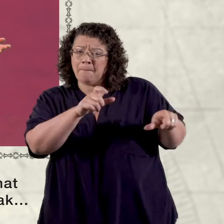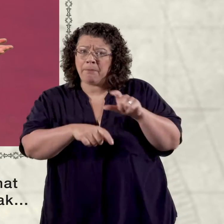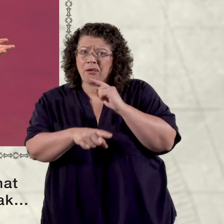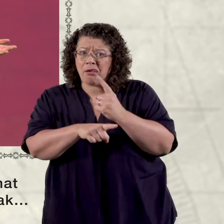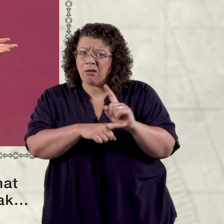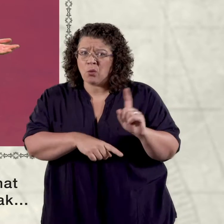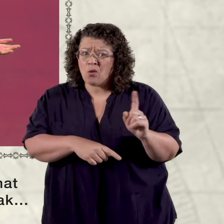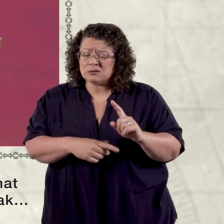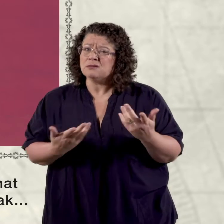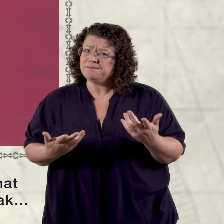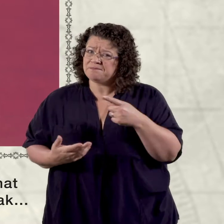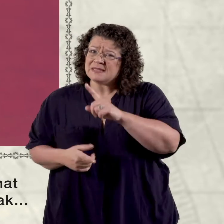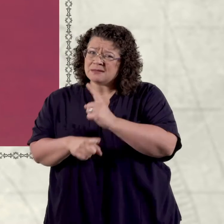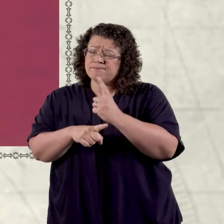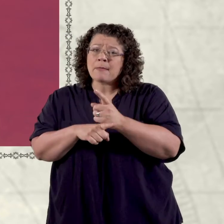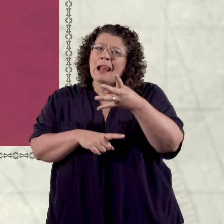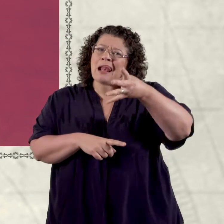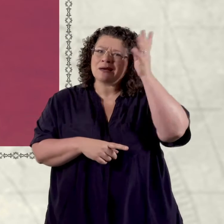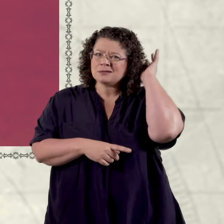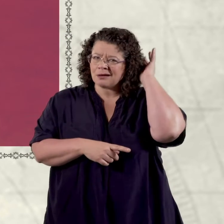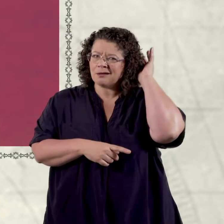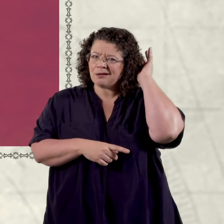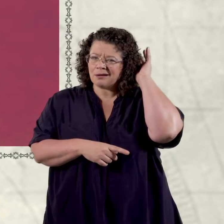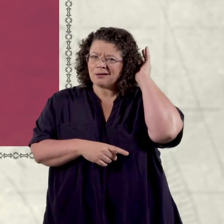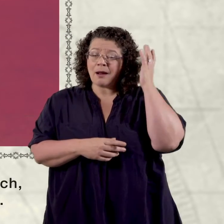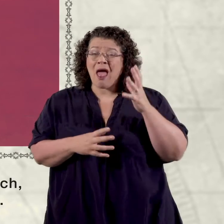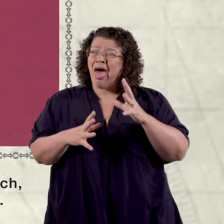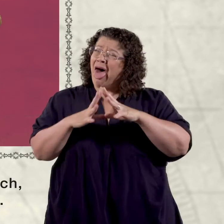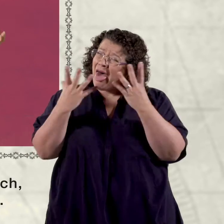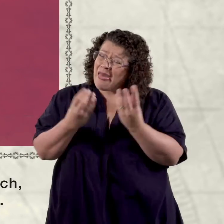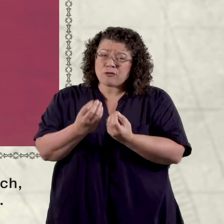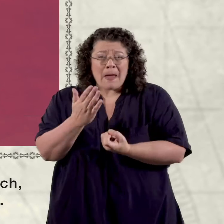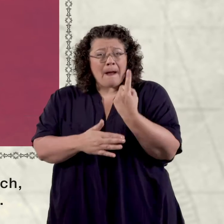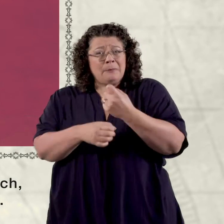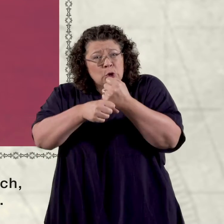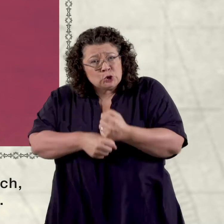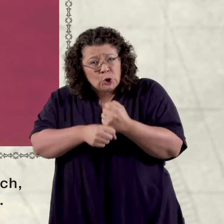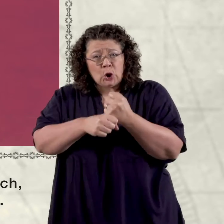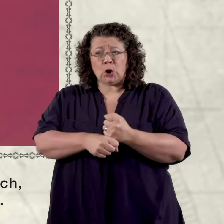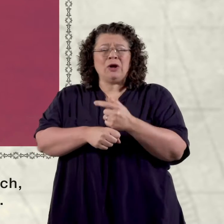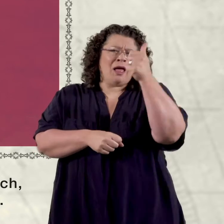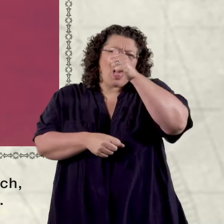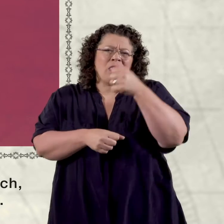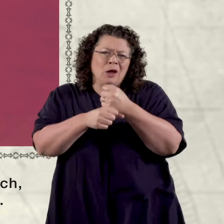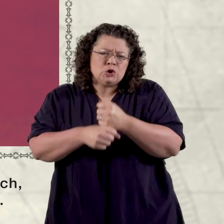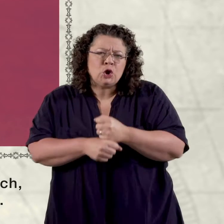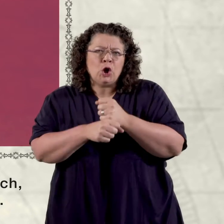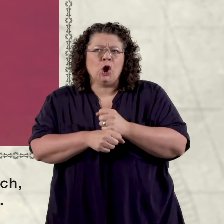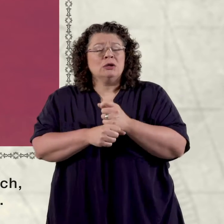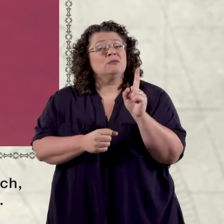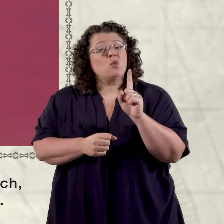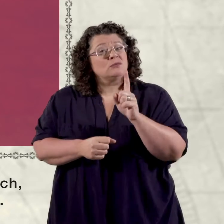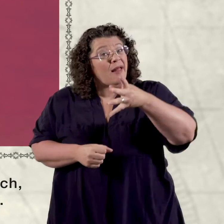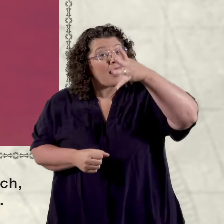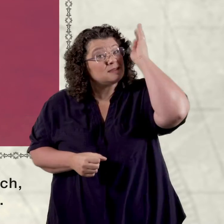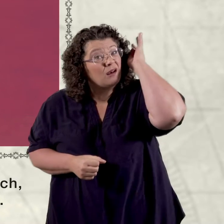people of the land, didn't speak. The Latin language. And everything that happened in church, in the Catholic Church,